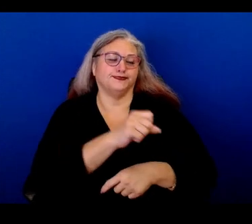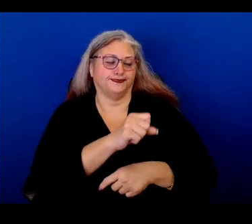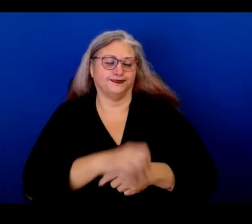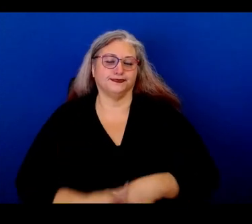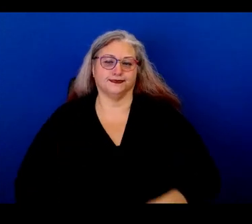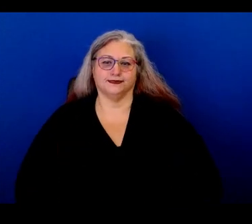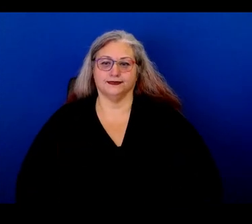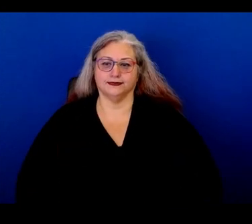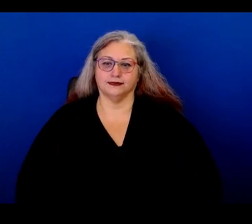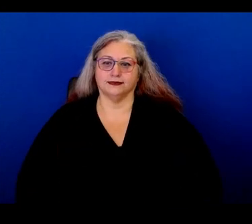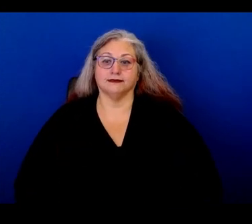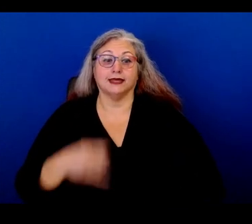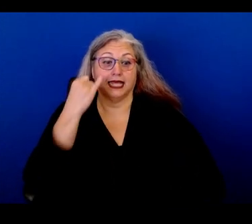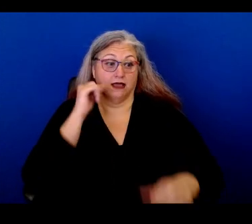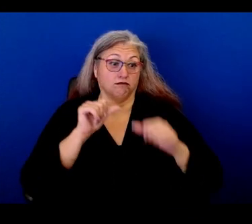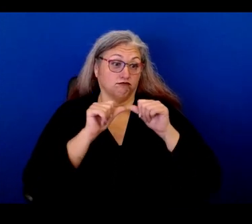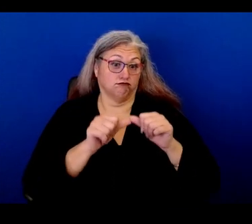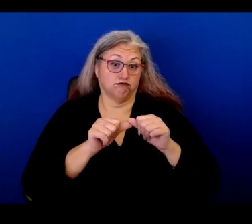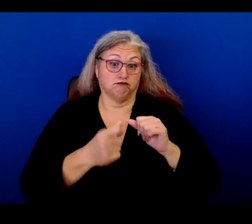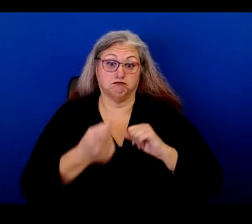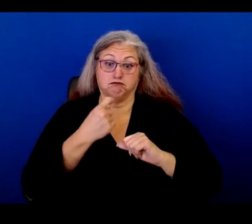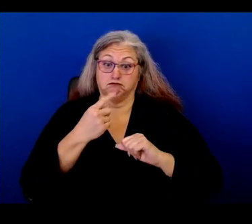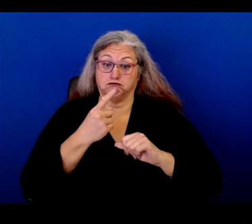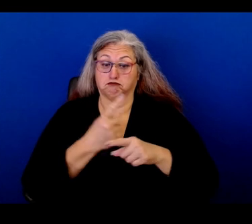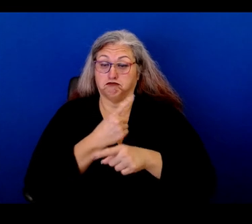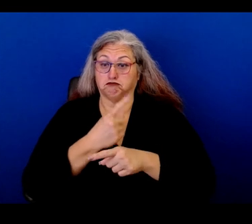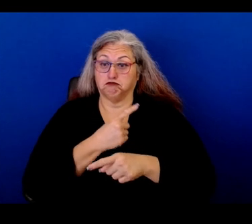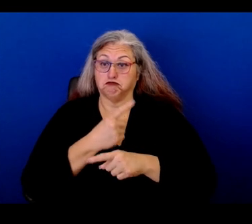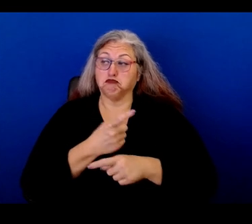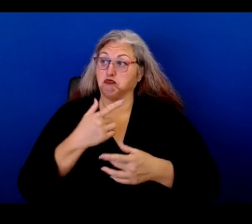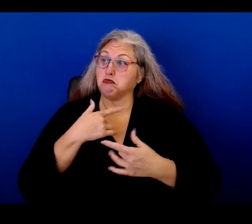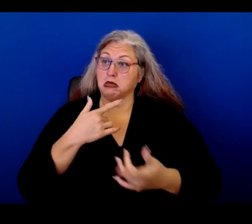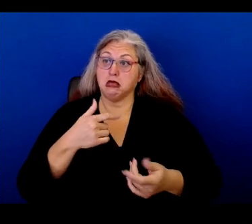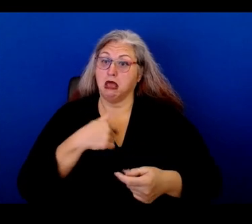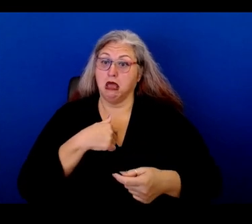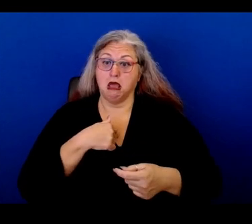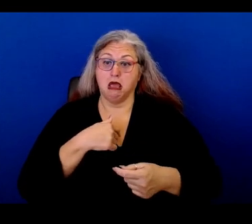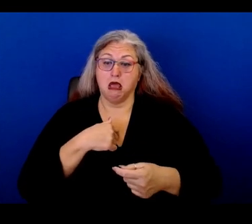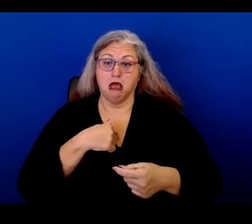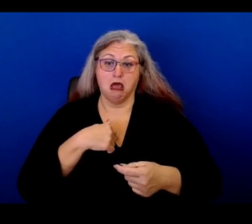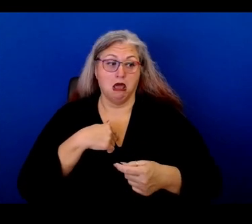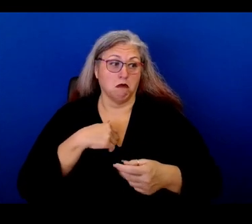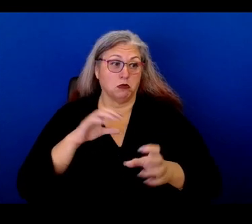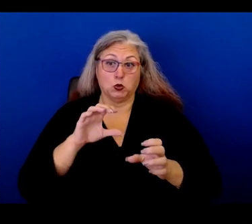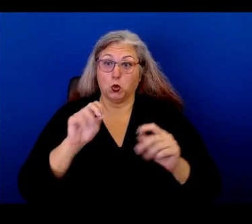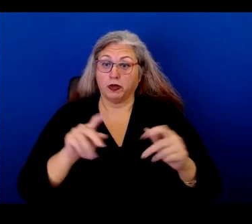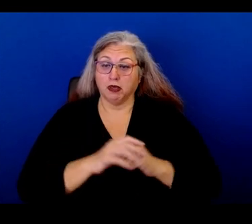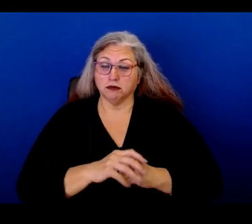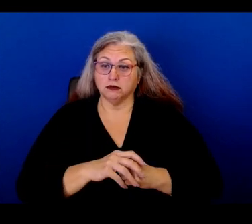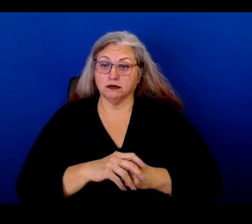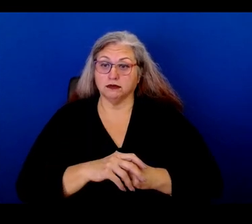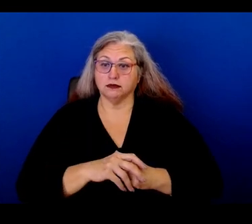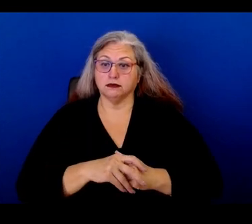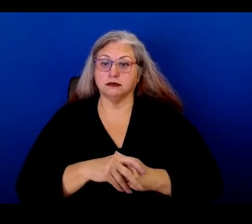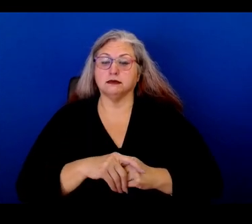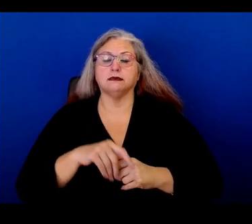Okay. If I stick to that, I tend to do okay.